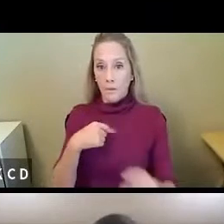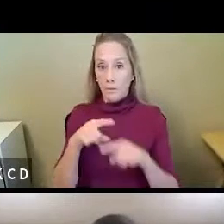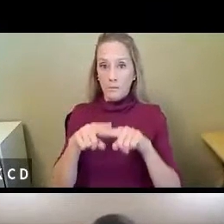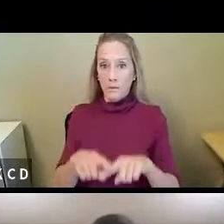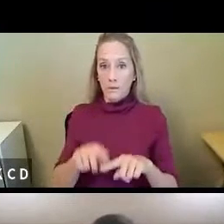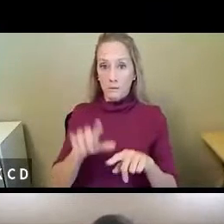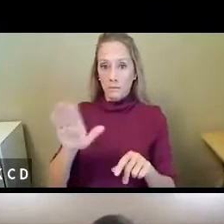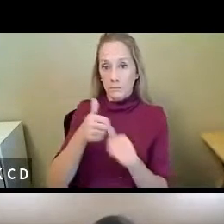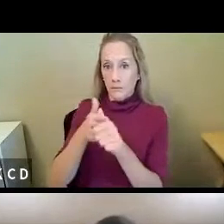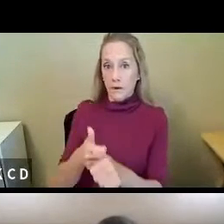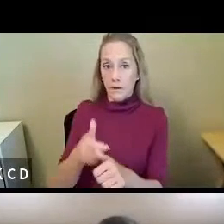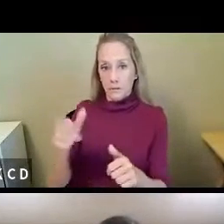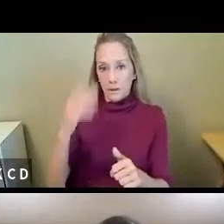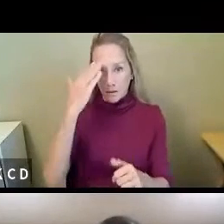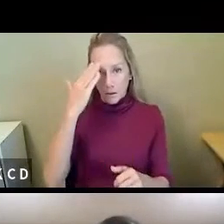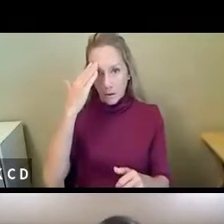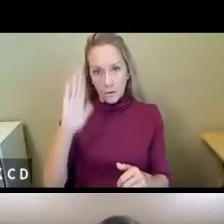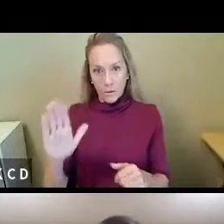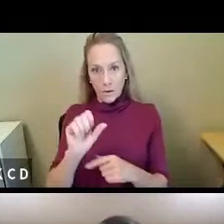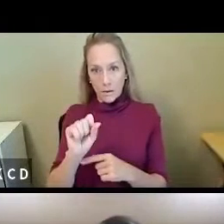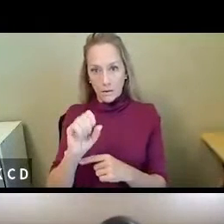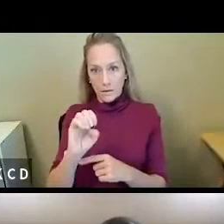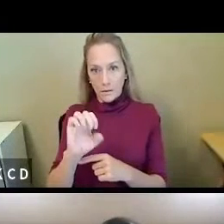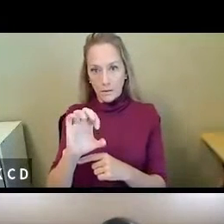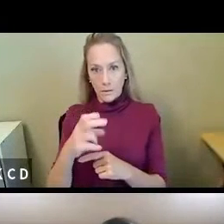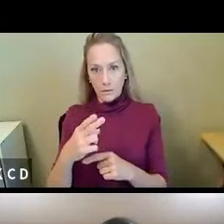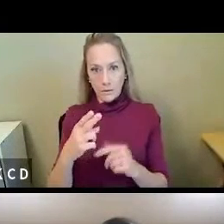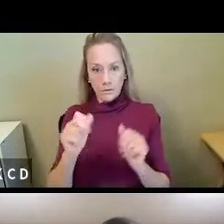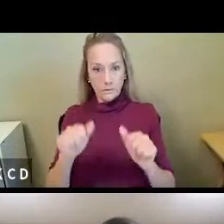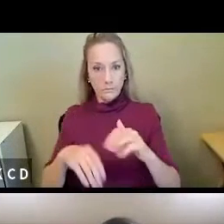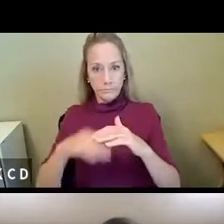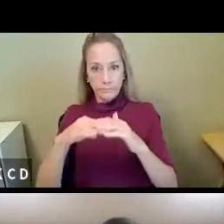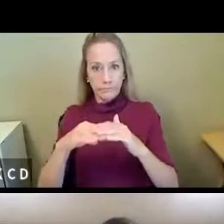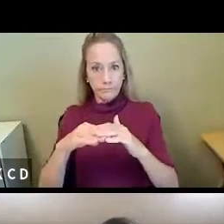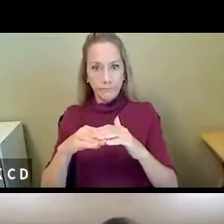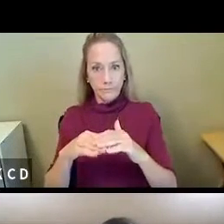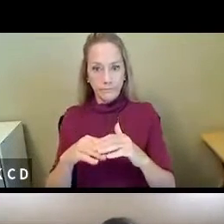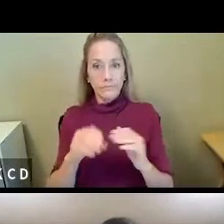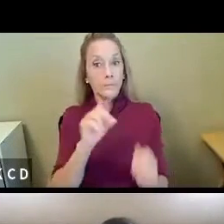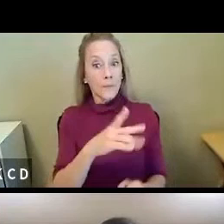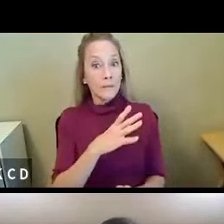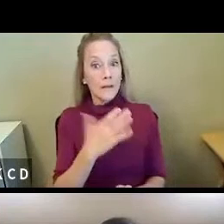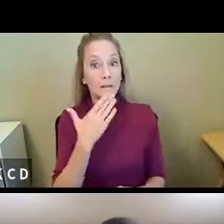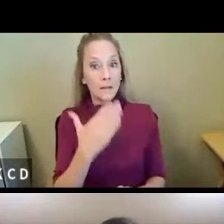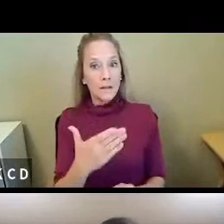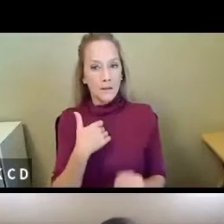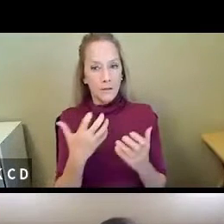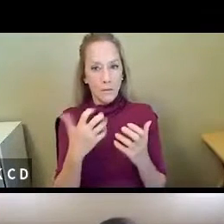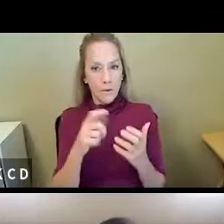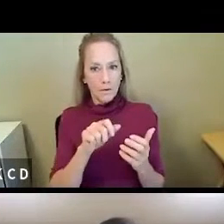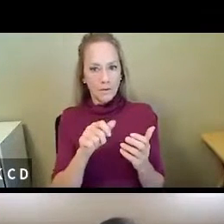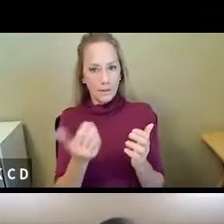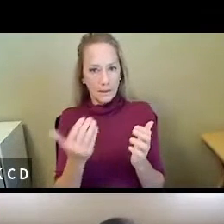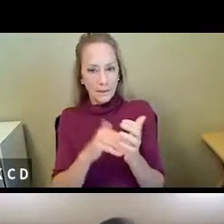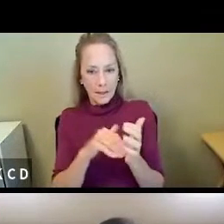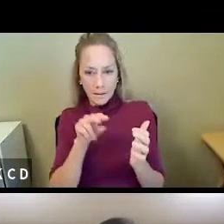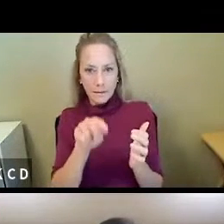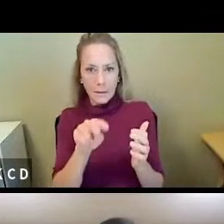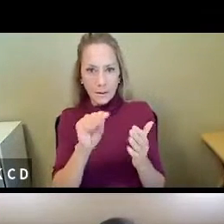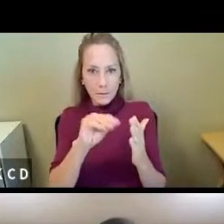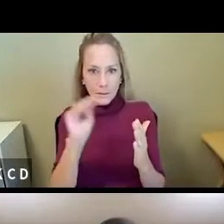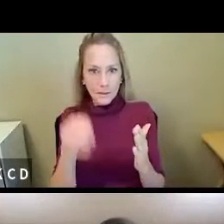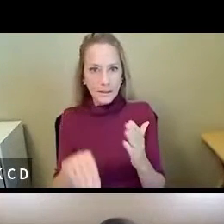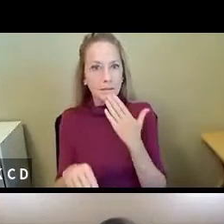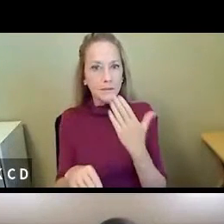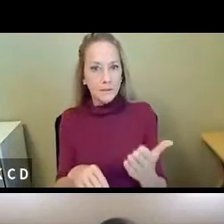because they definitely know their surge capacity better than we do. Okay, thank you. I really wanted another look at those percentages. Sure. Thank